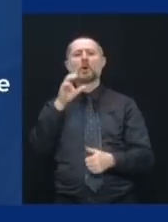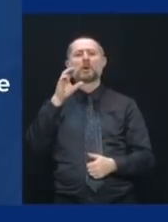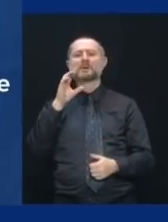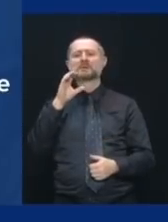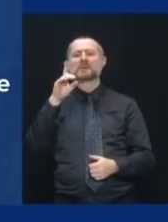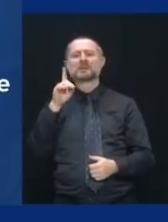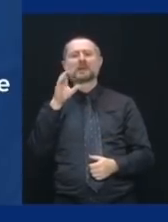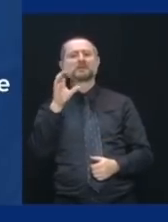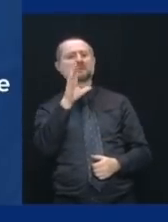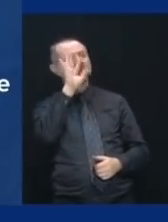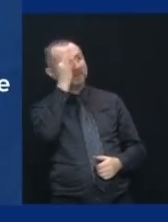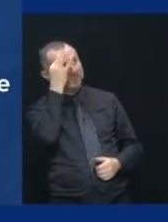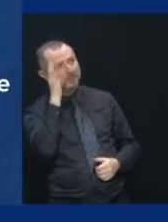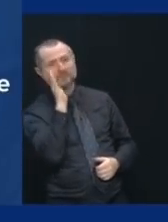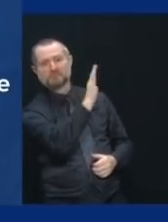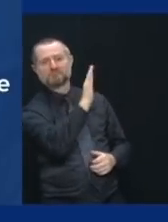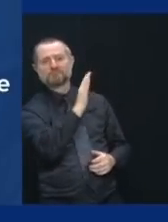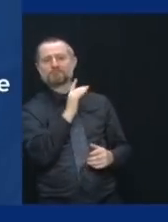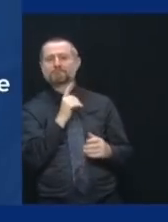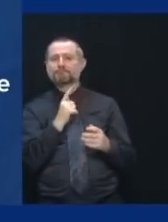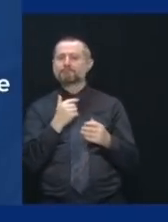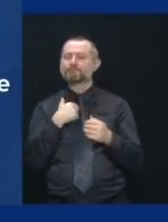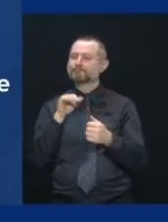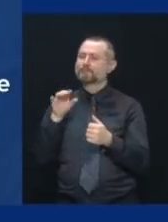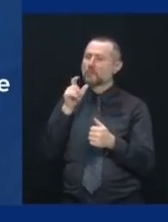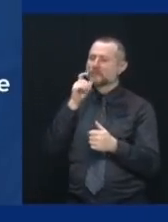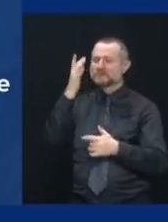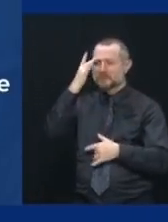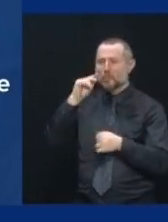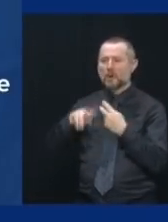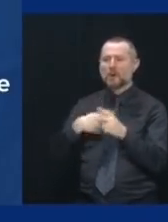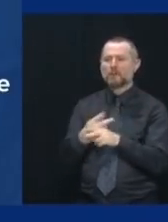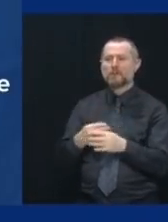guidelines. And these will be statewide